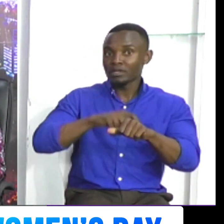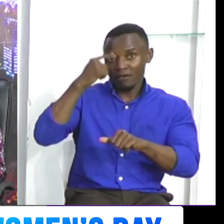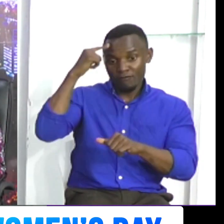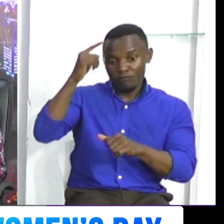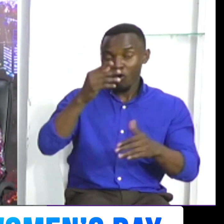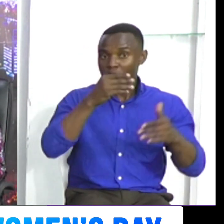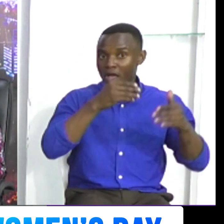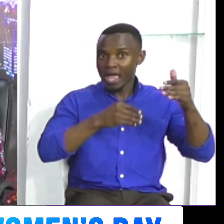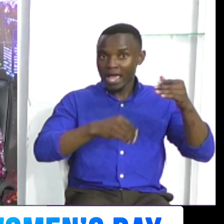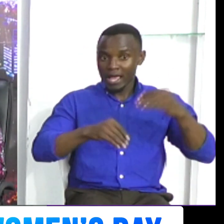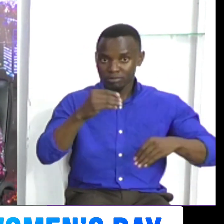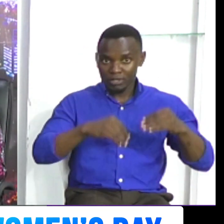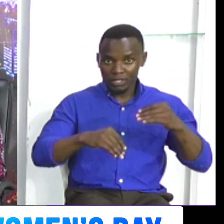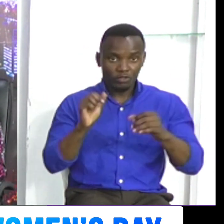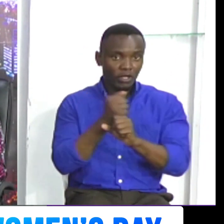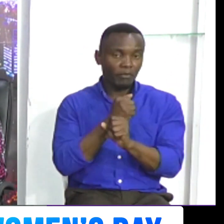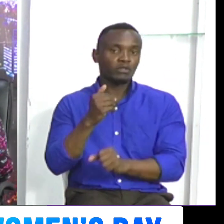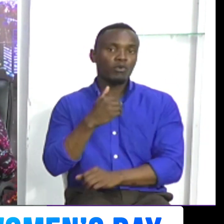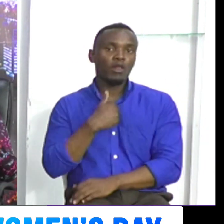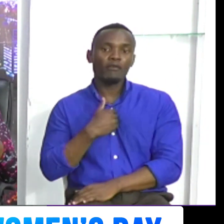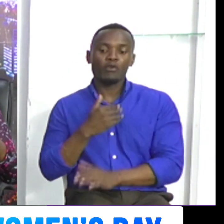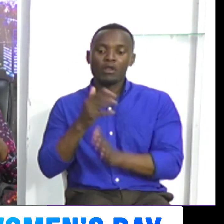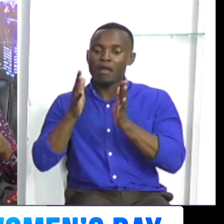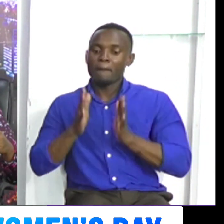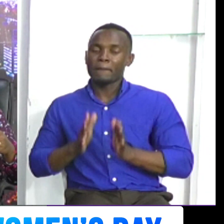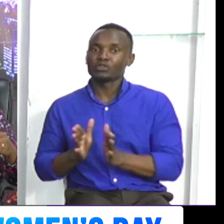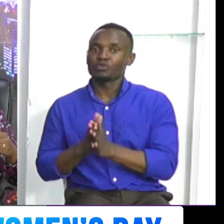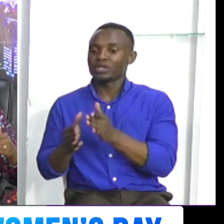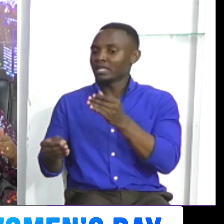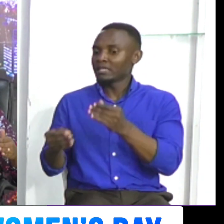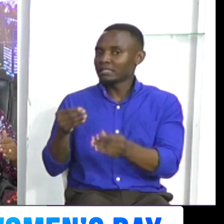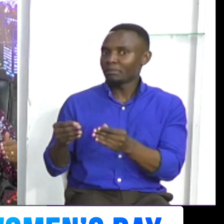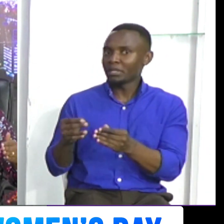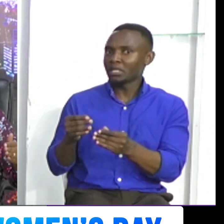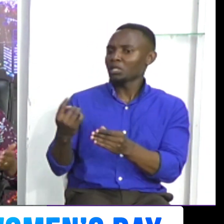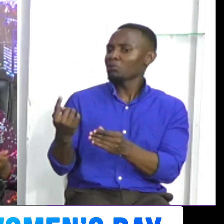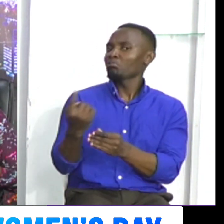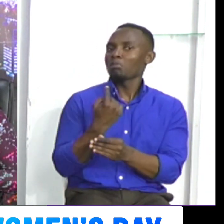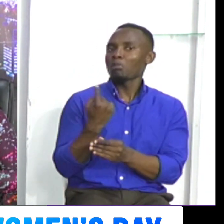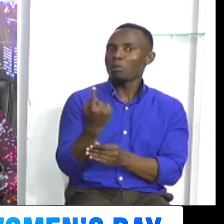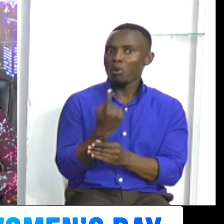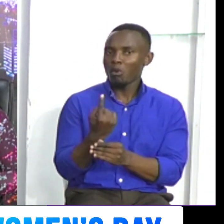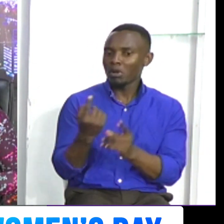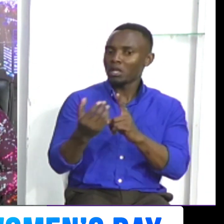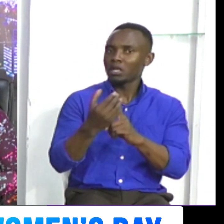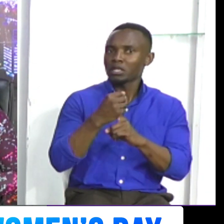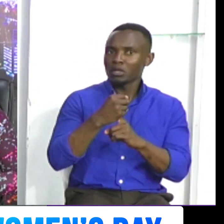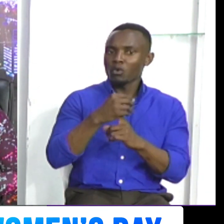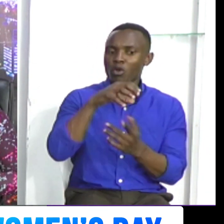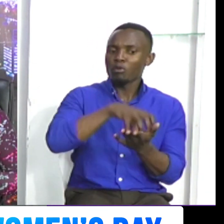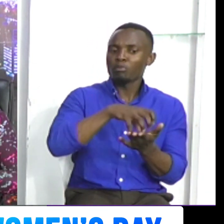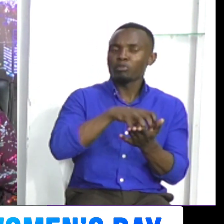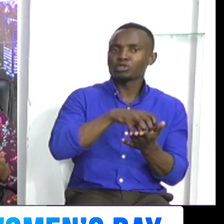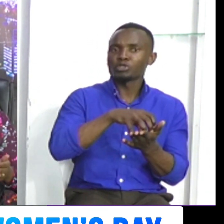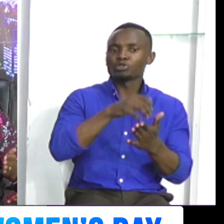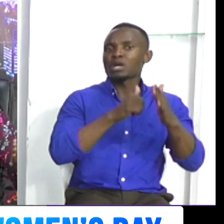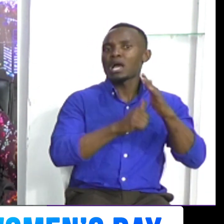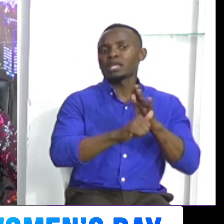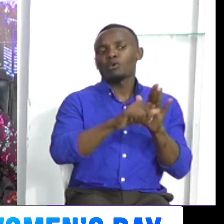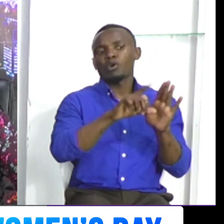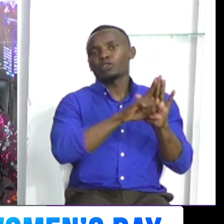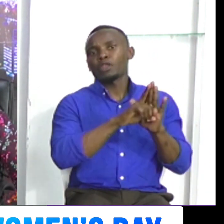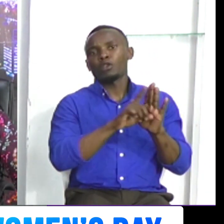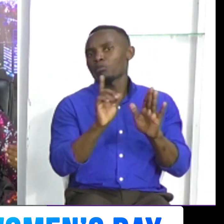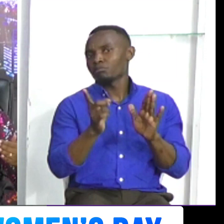have persons with disability are only taking slots that are under the affirmative action. These ones are slots